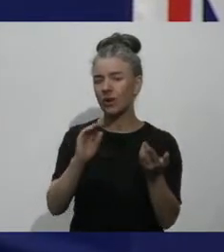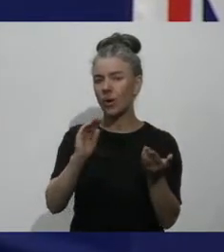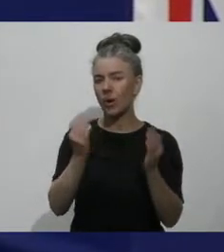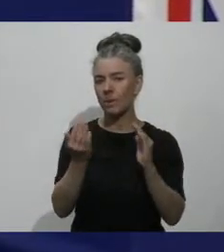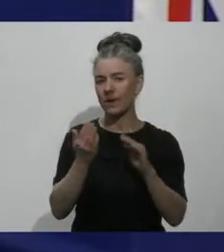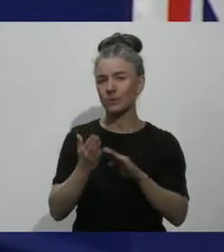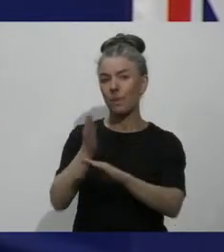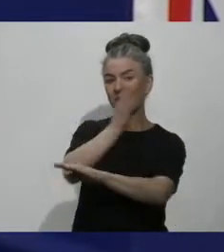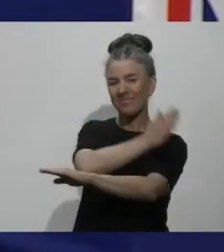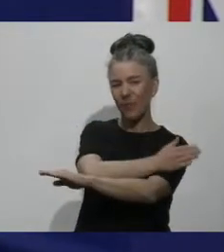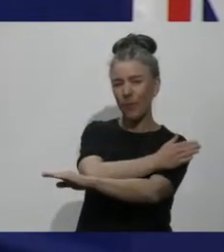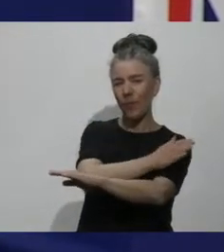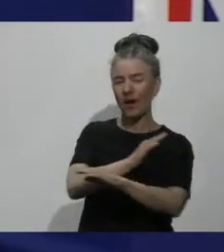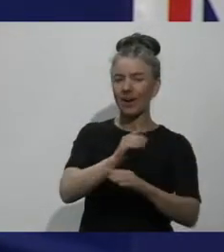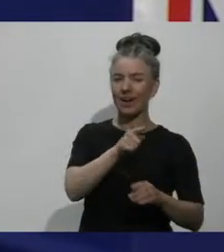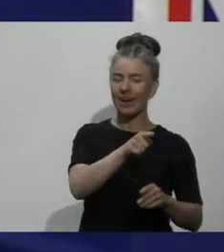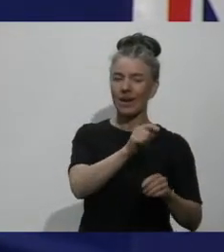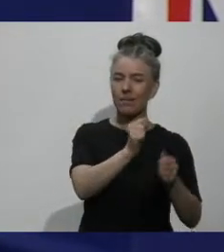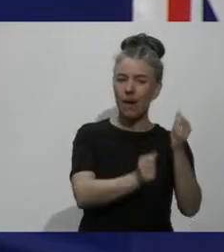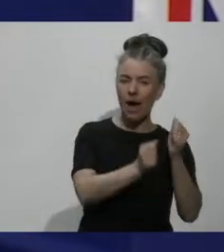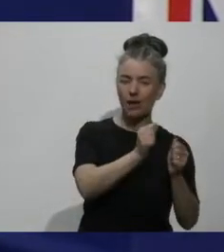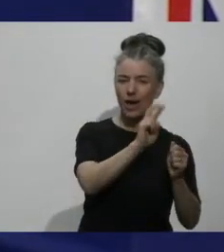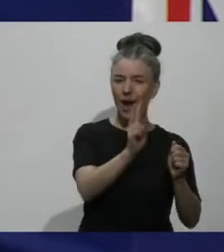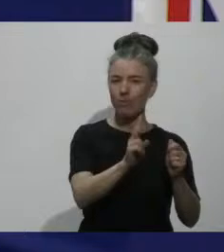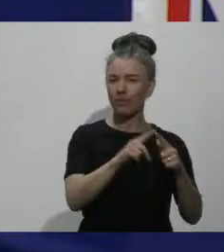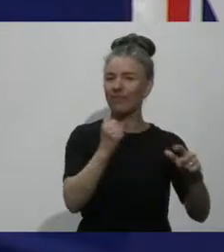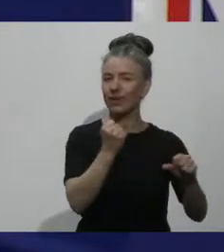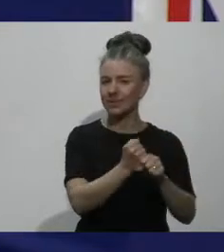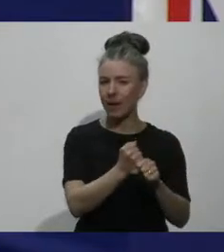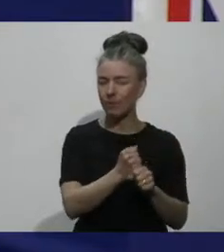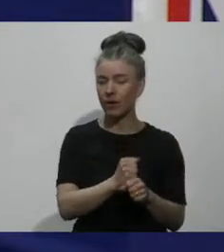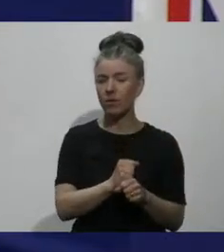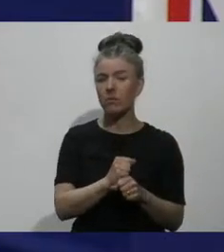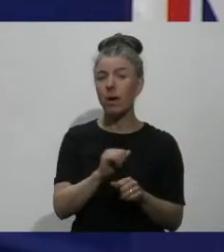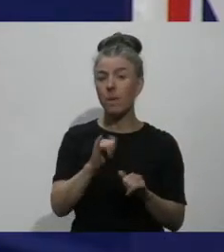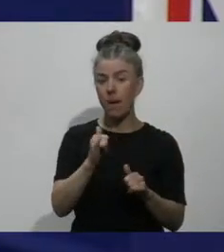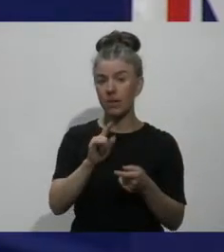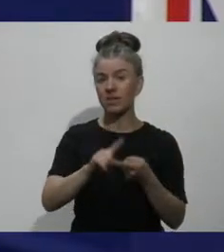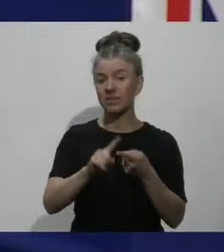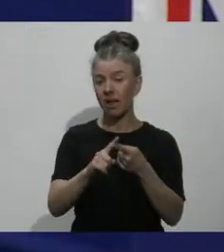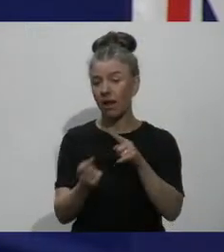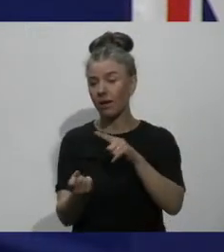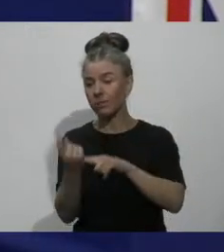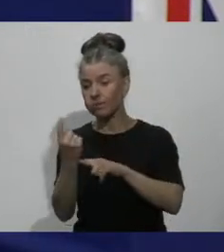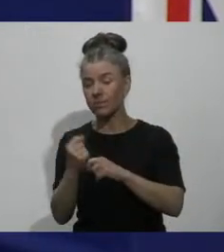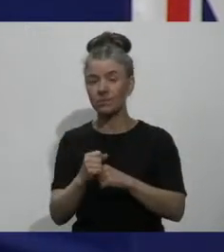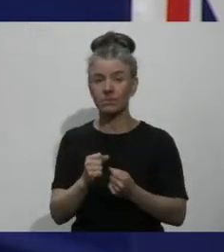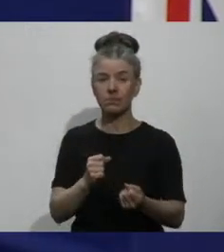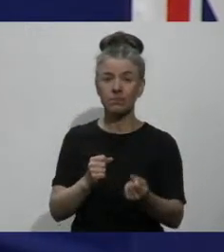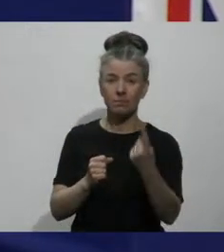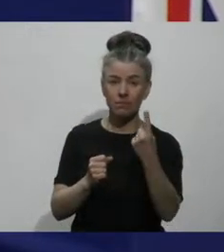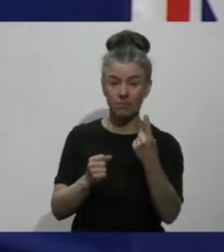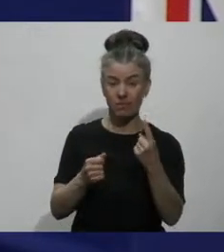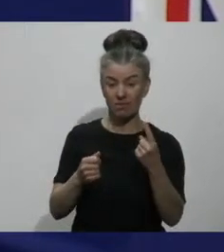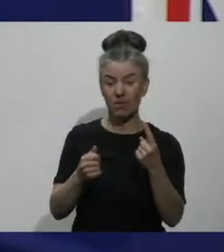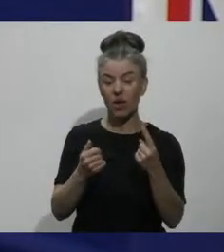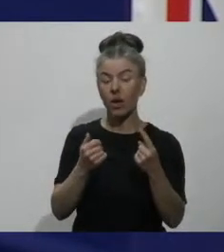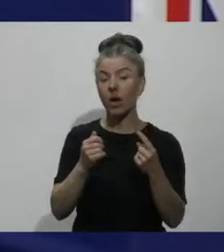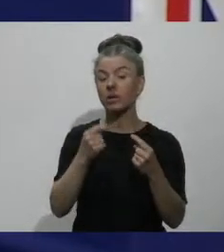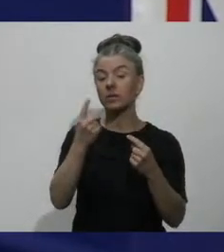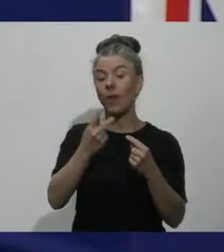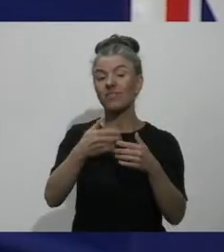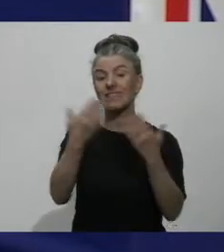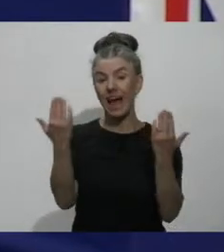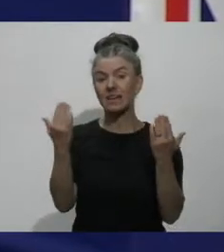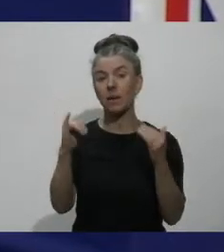situation earlier, there may well still be the odd case and the odd new case in 12 days' time.